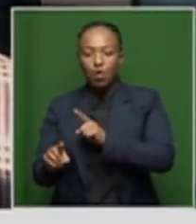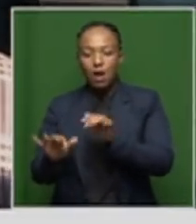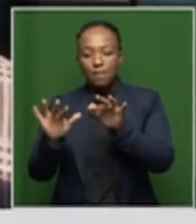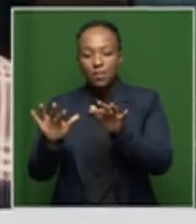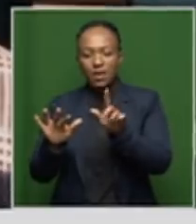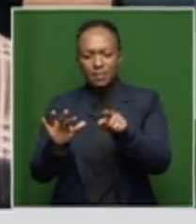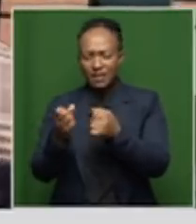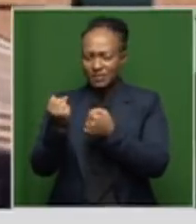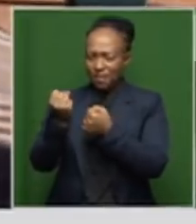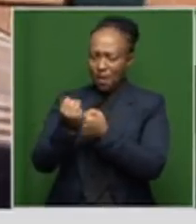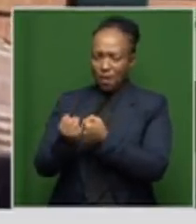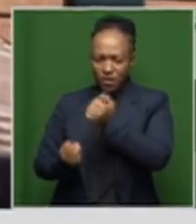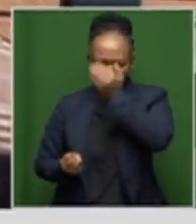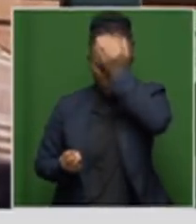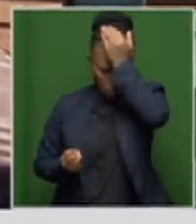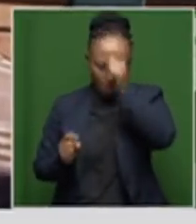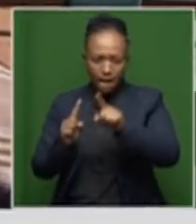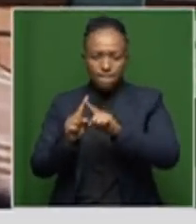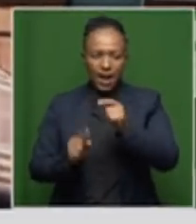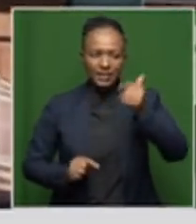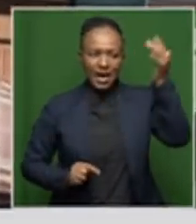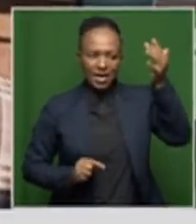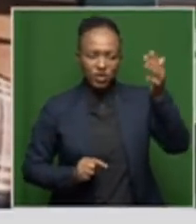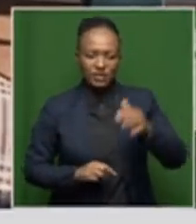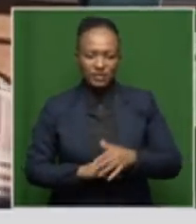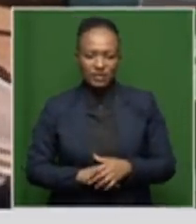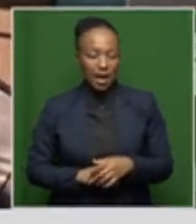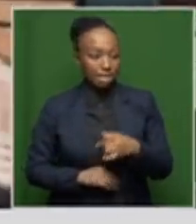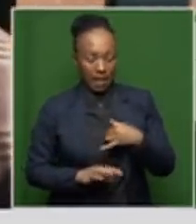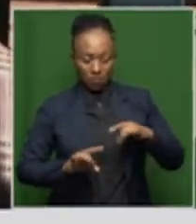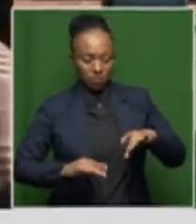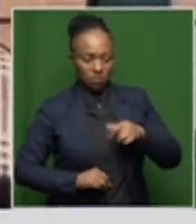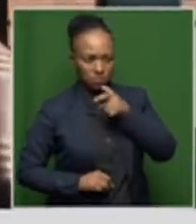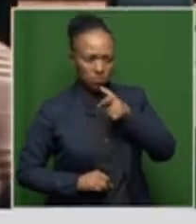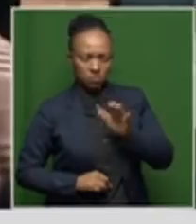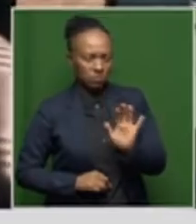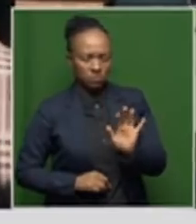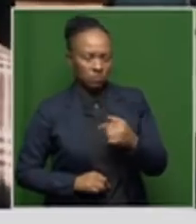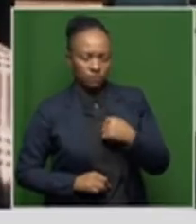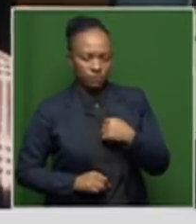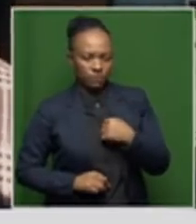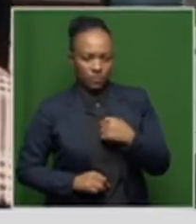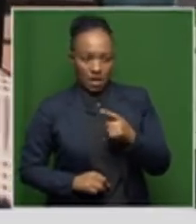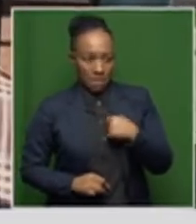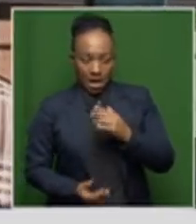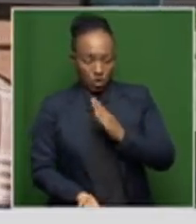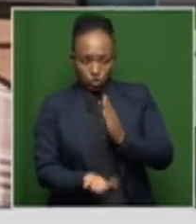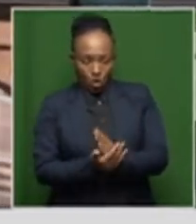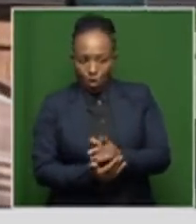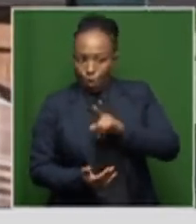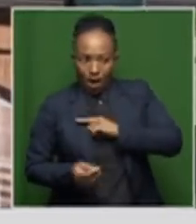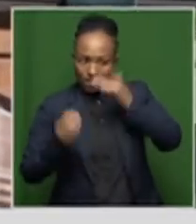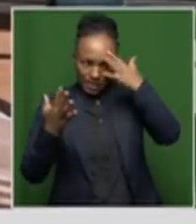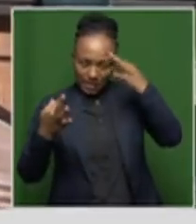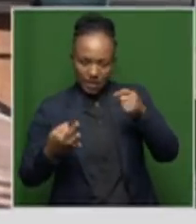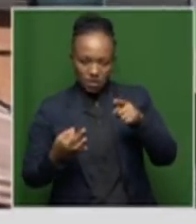support former President Jacob Zuma but not address? I'm not going to comment on that, because to start with, I'm not even sure what informed that,